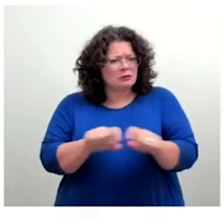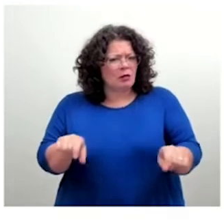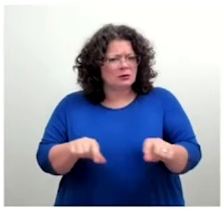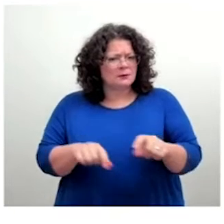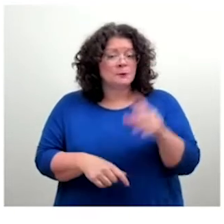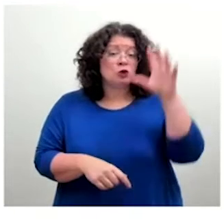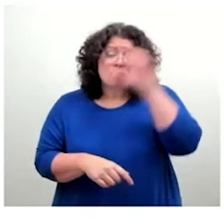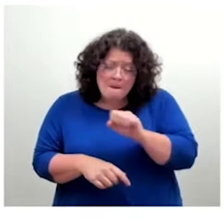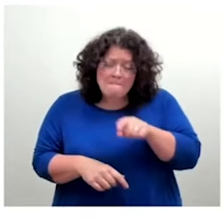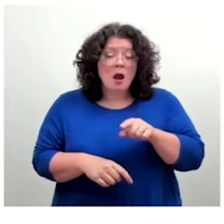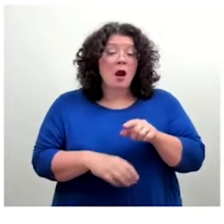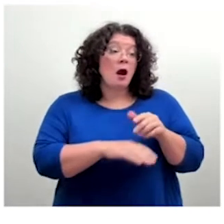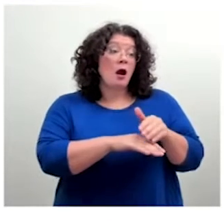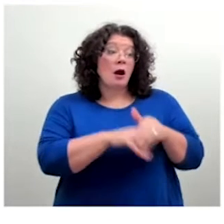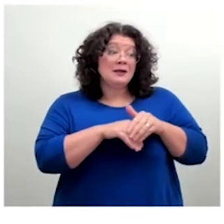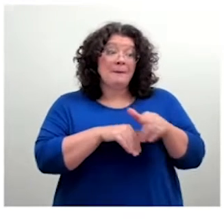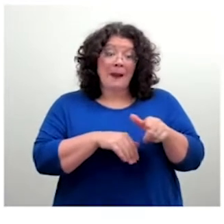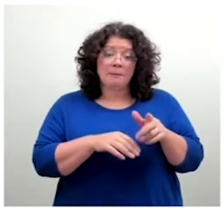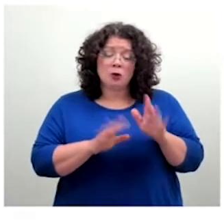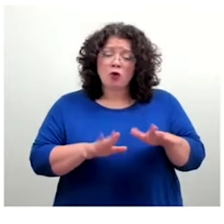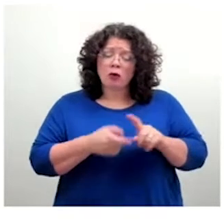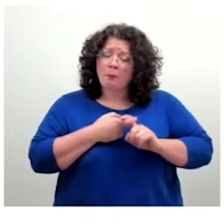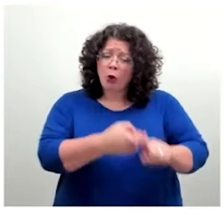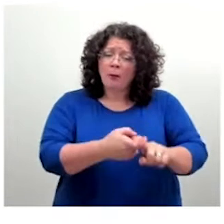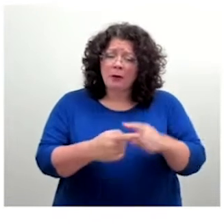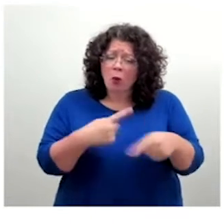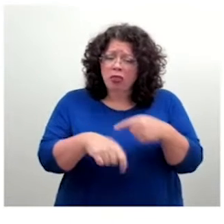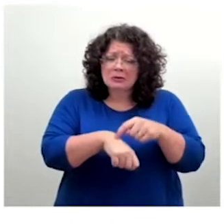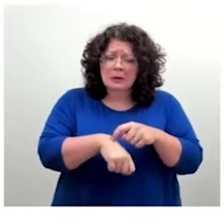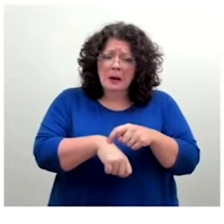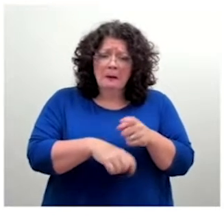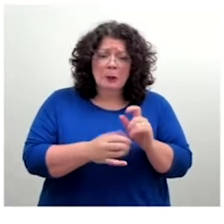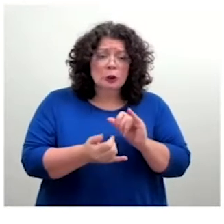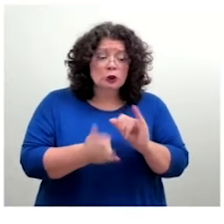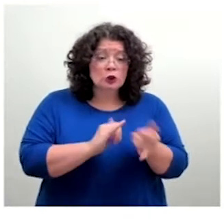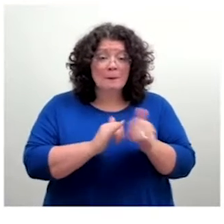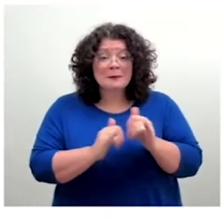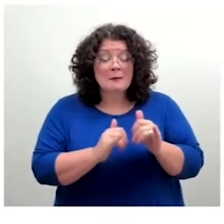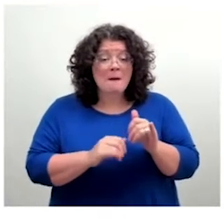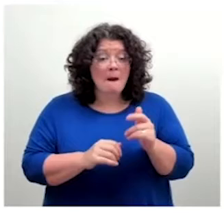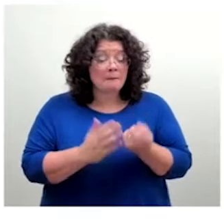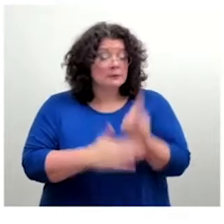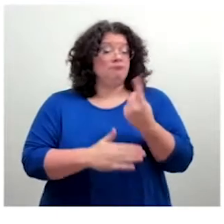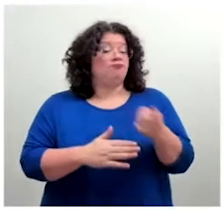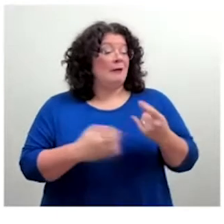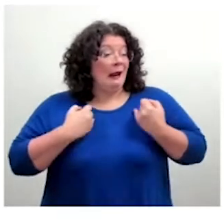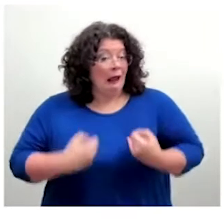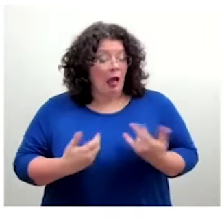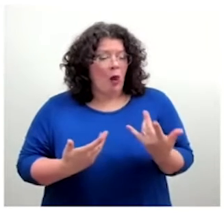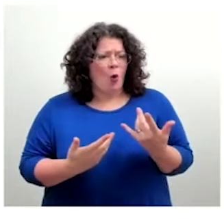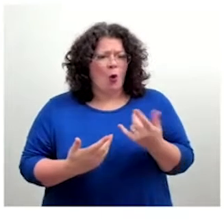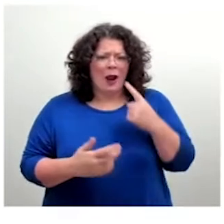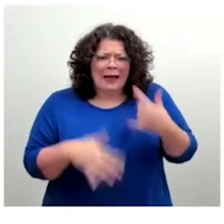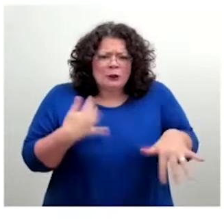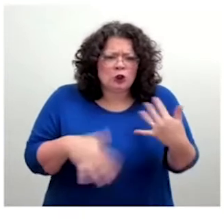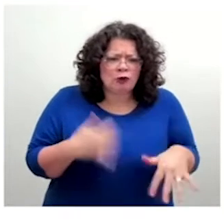things because of the situation they're in, such as being in a noisy environment that prevents you from being able to hear as clearly. User needs